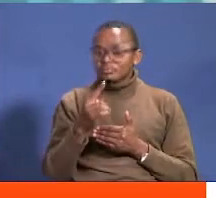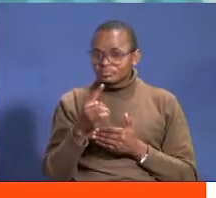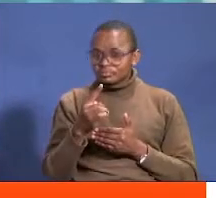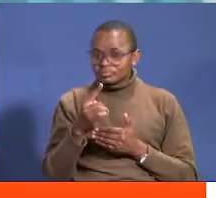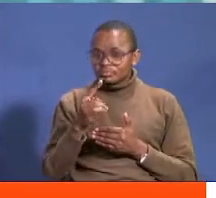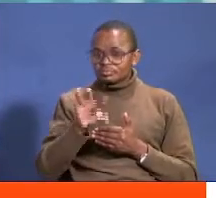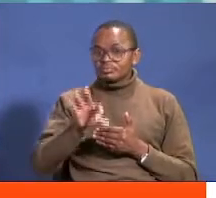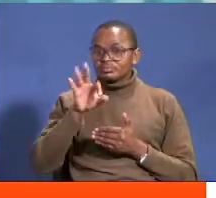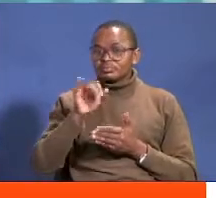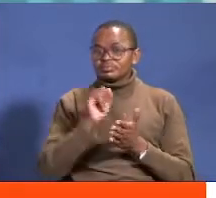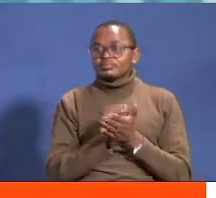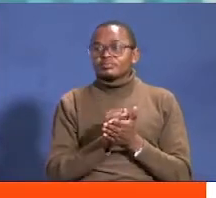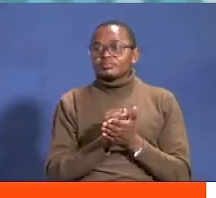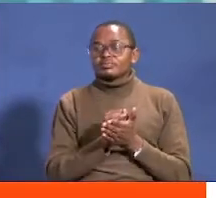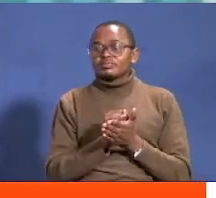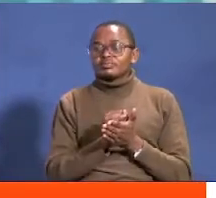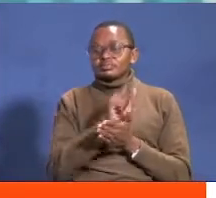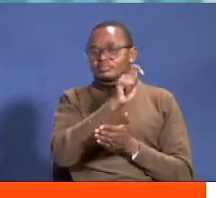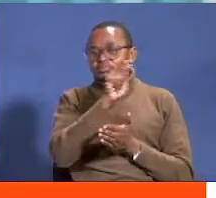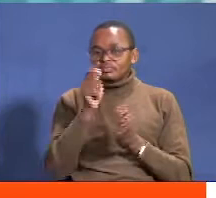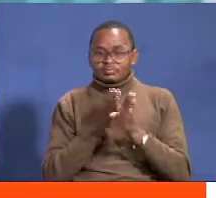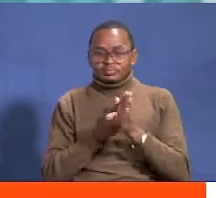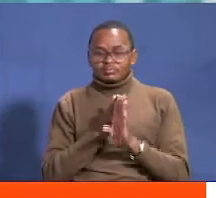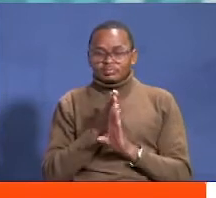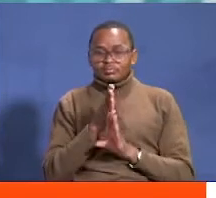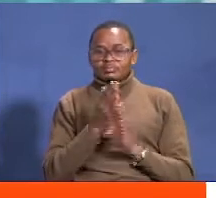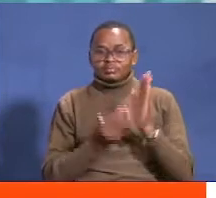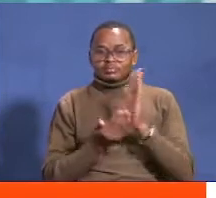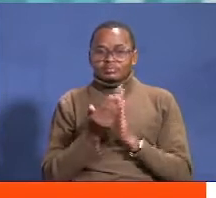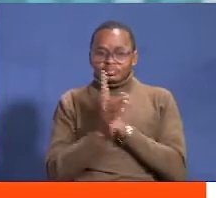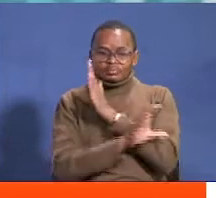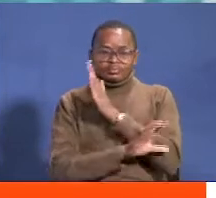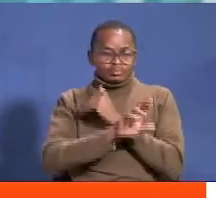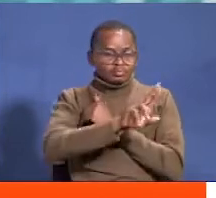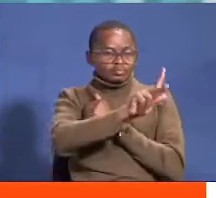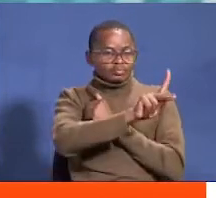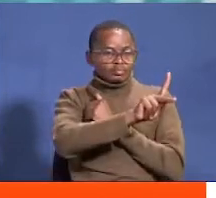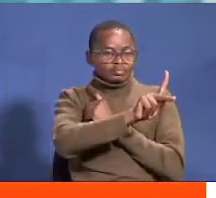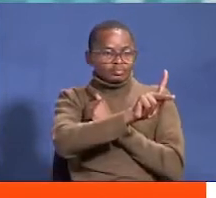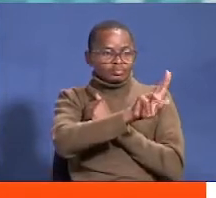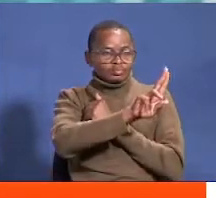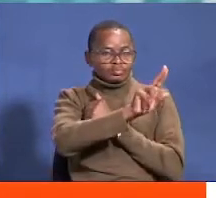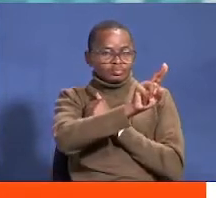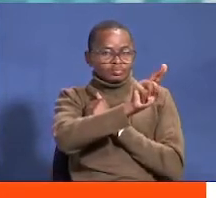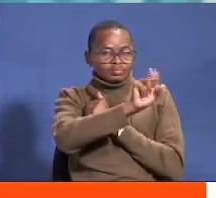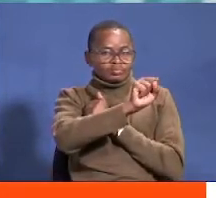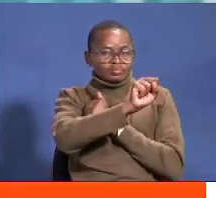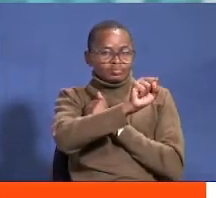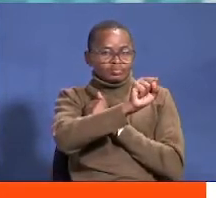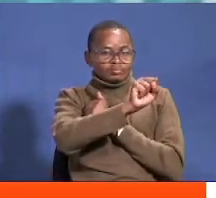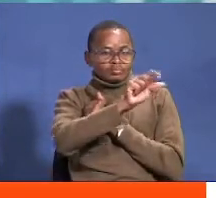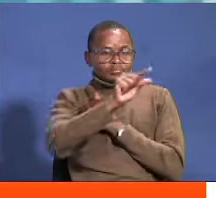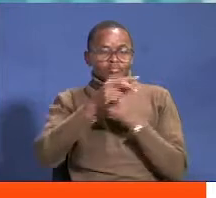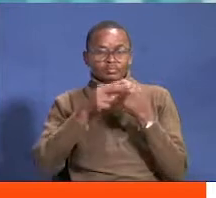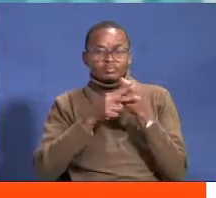The findings were that the major, the developed countries such as the UK, the US, the China. The G7.